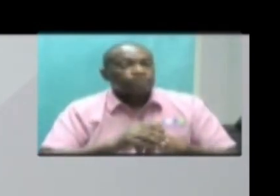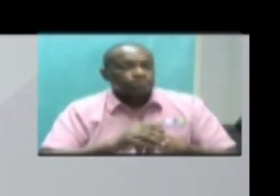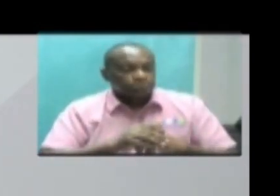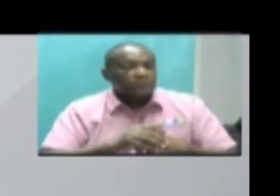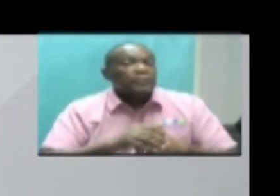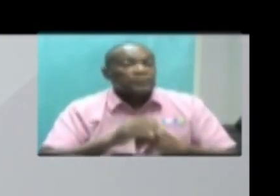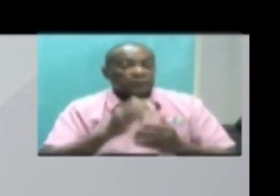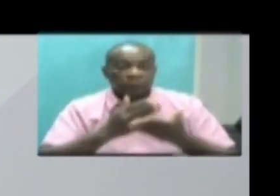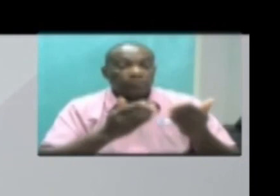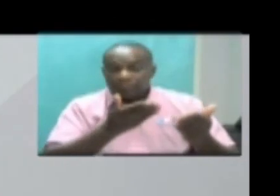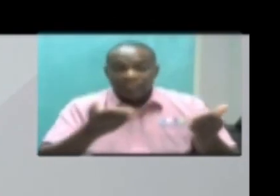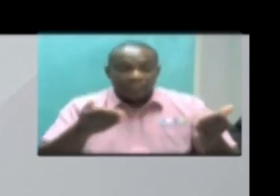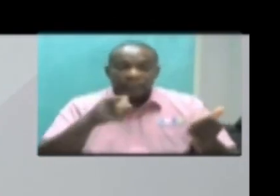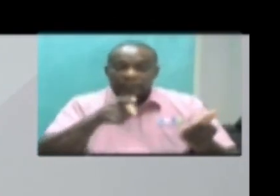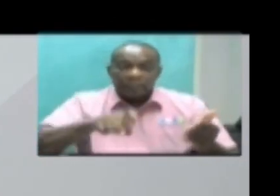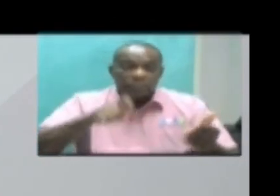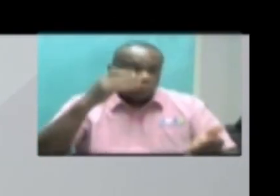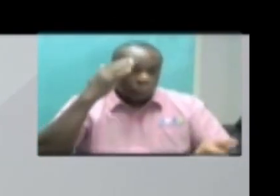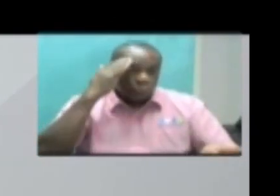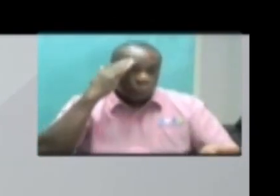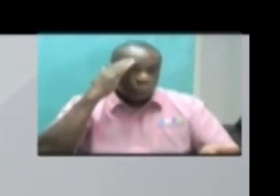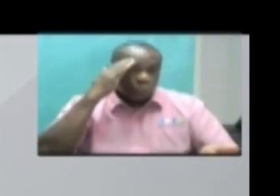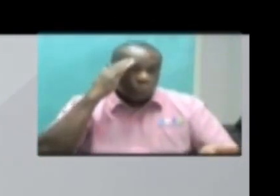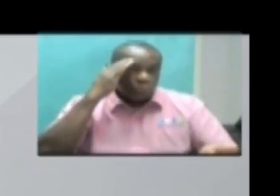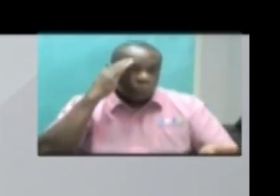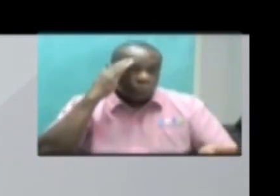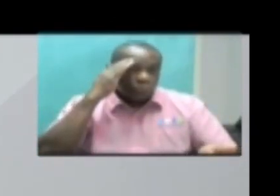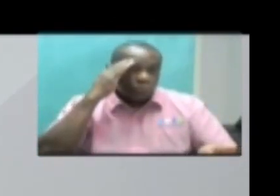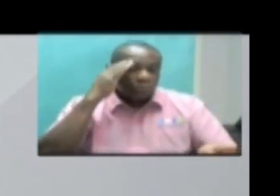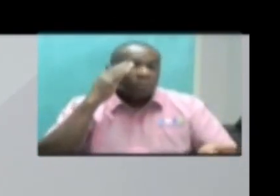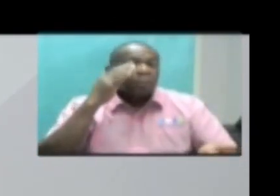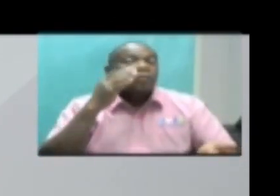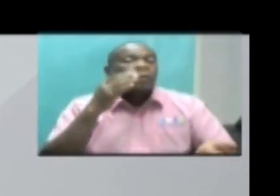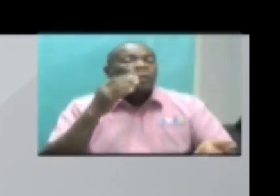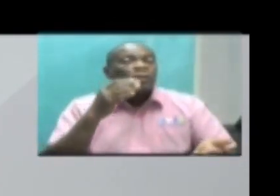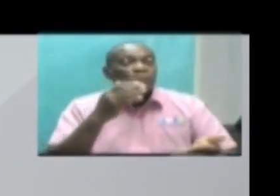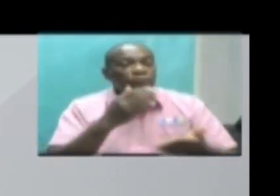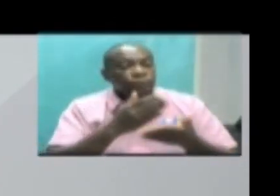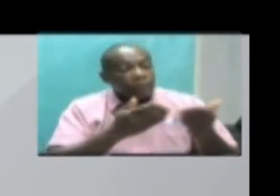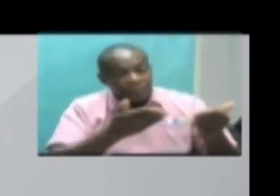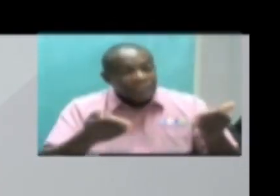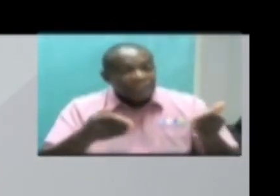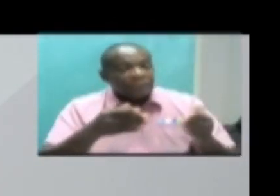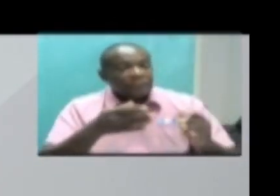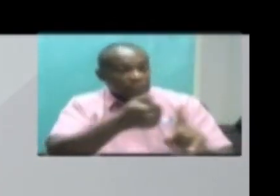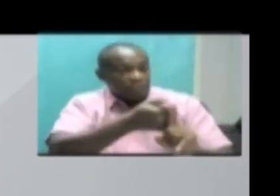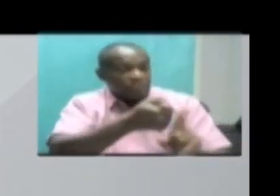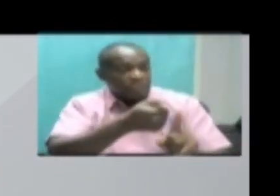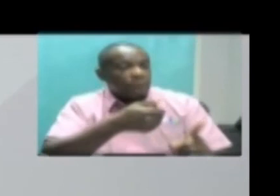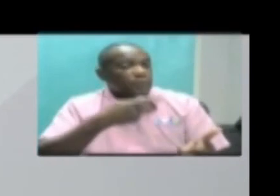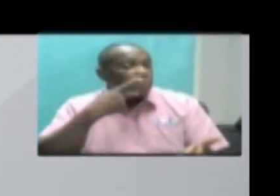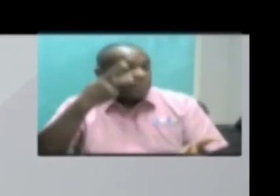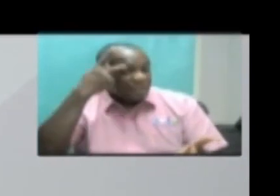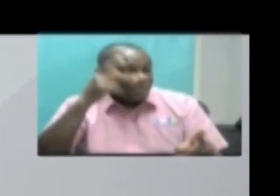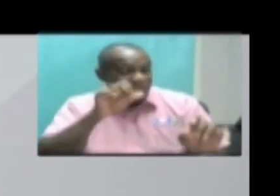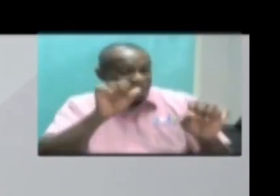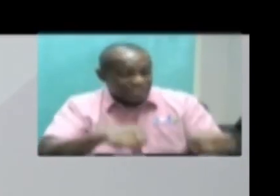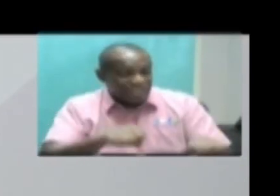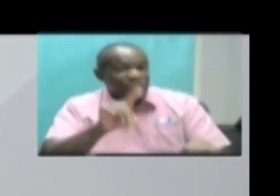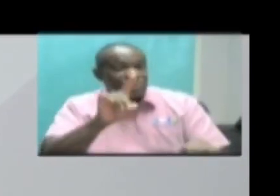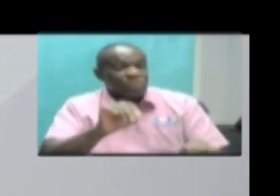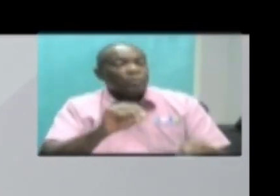certain things that you can do as a parent to protect yourself from some of these things. Sometimes your child might be